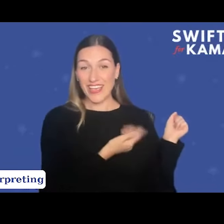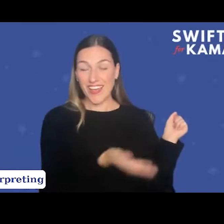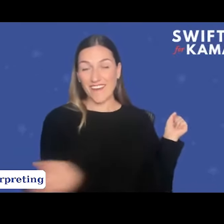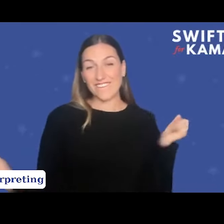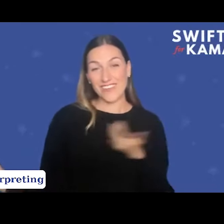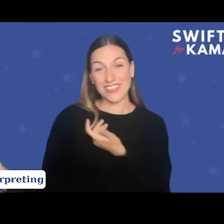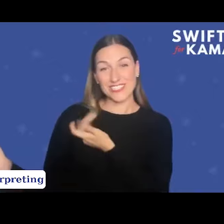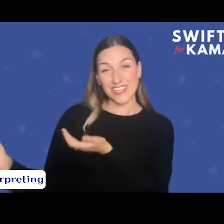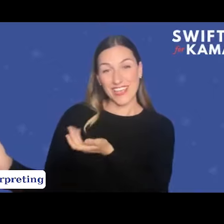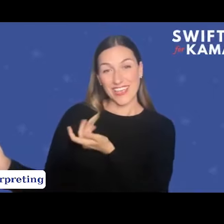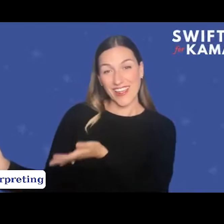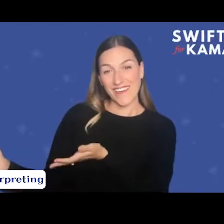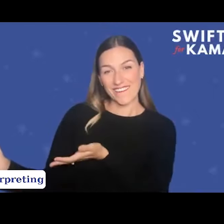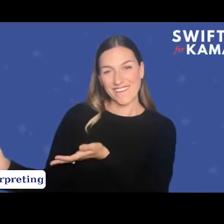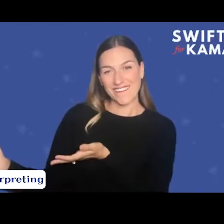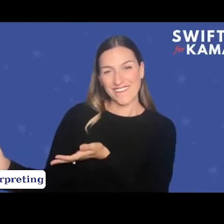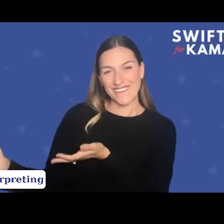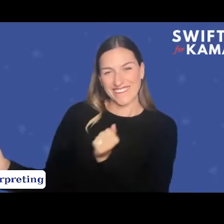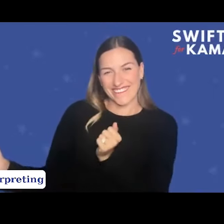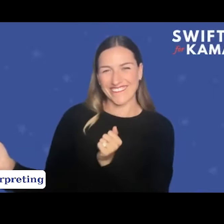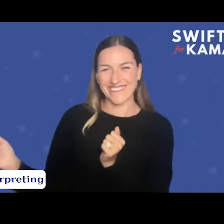shake it off. shake it off.